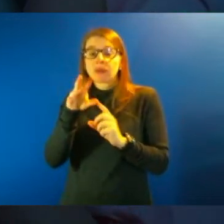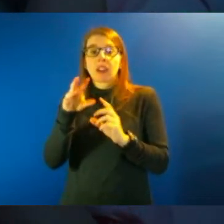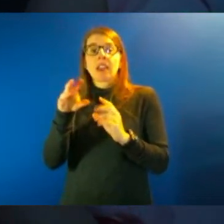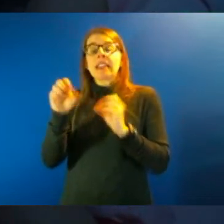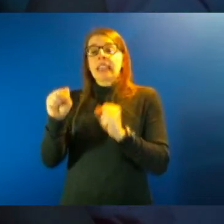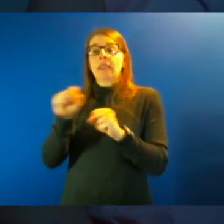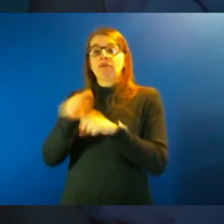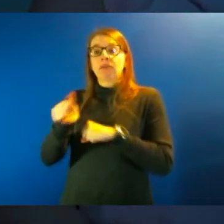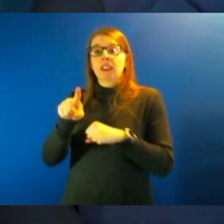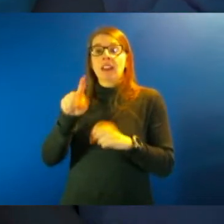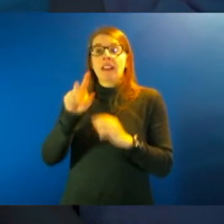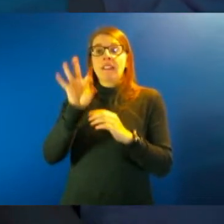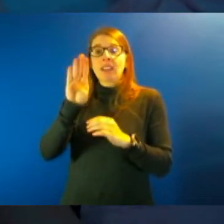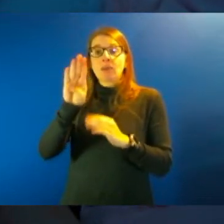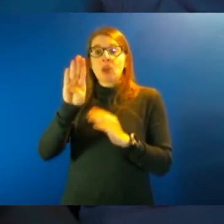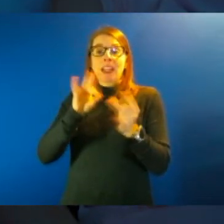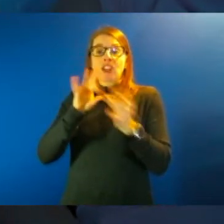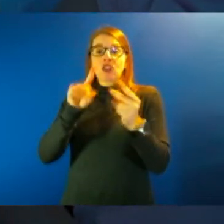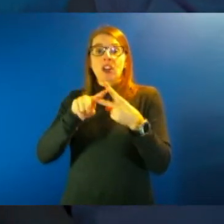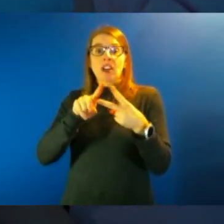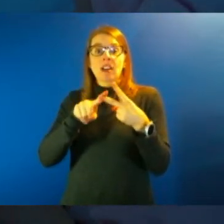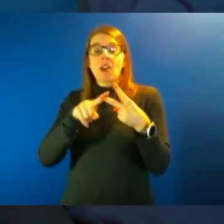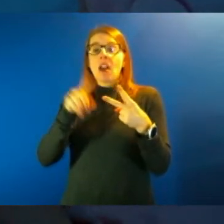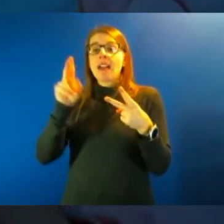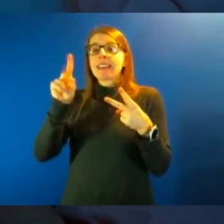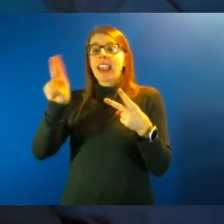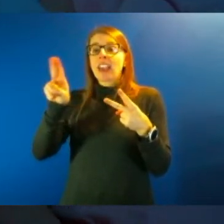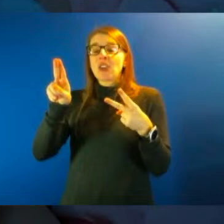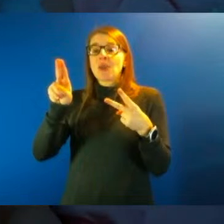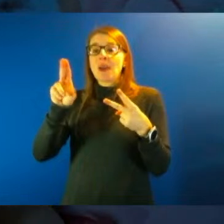to KU Hospital, or you can email them at